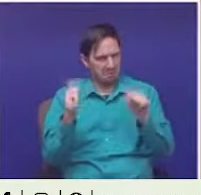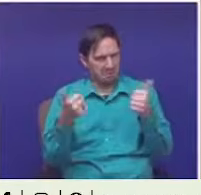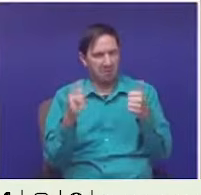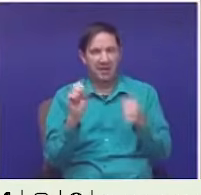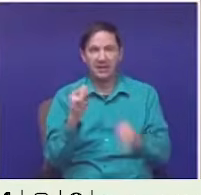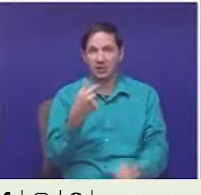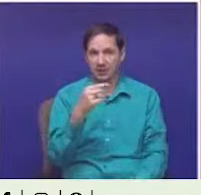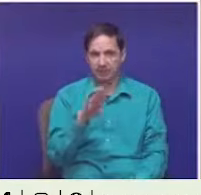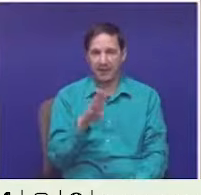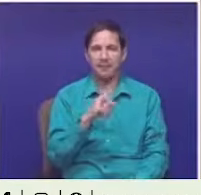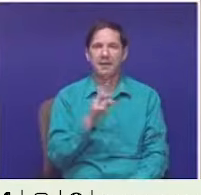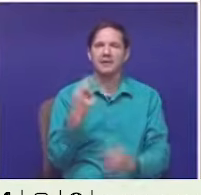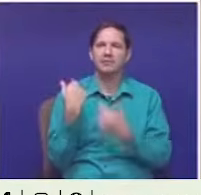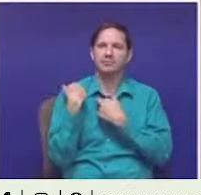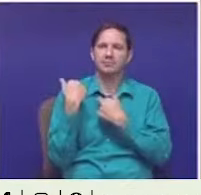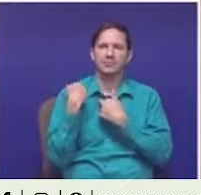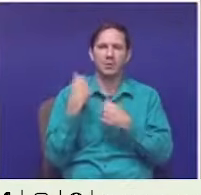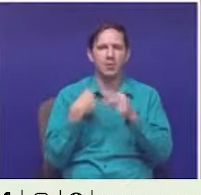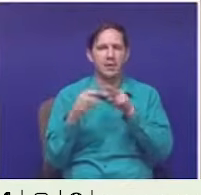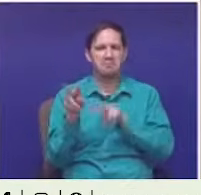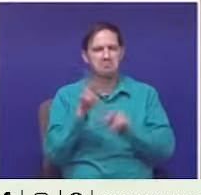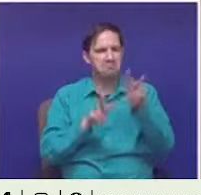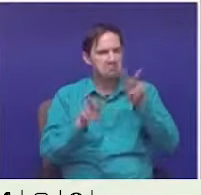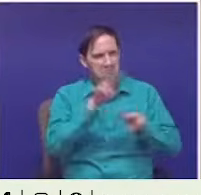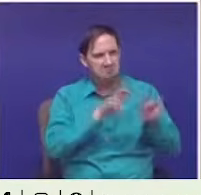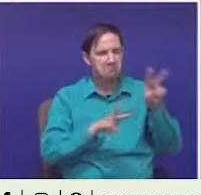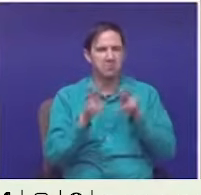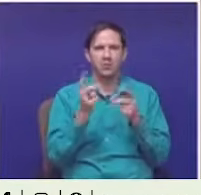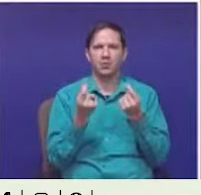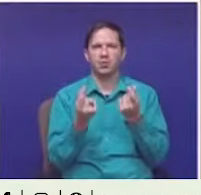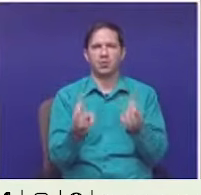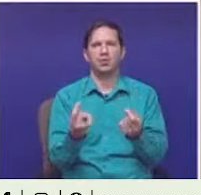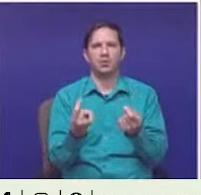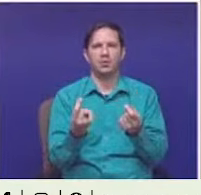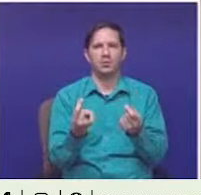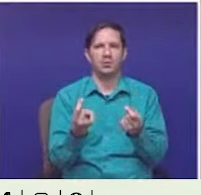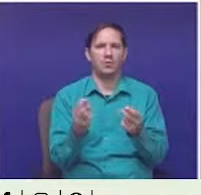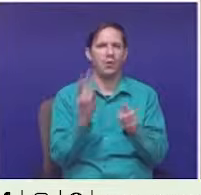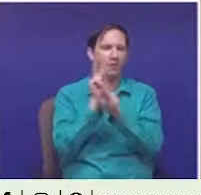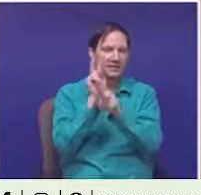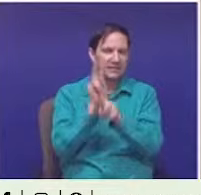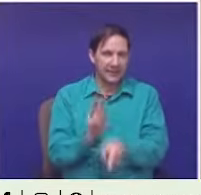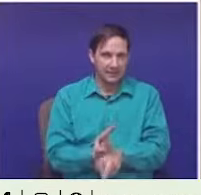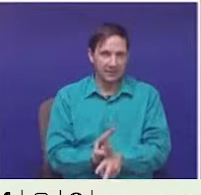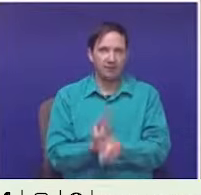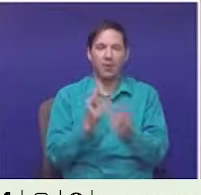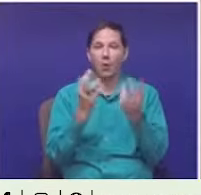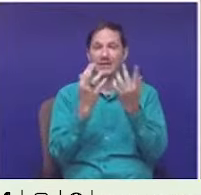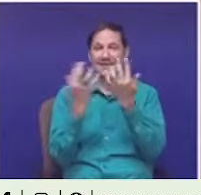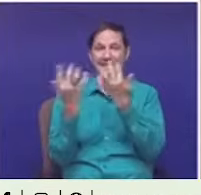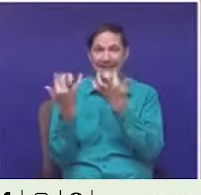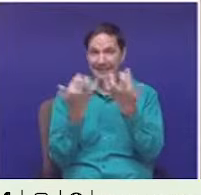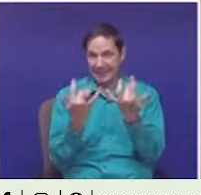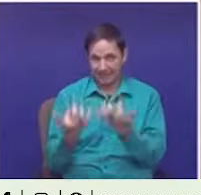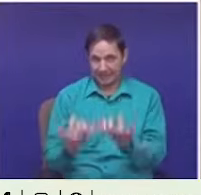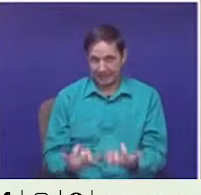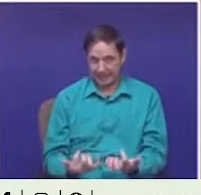to go monitor and do oversight on those statistics. As I indicated to you, it's not simply